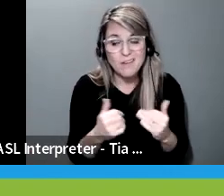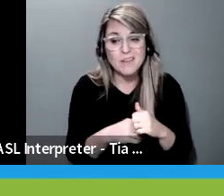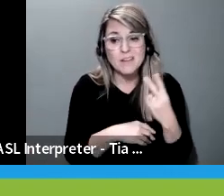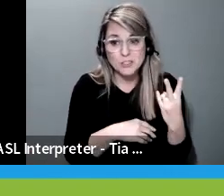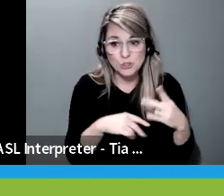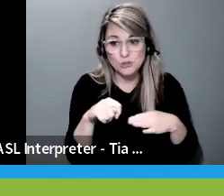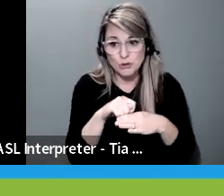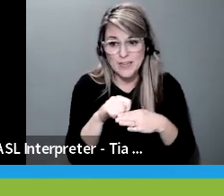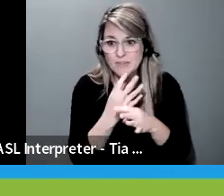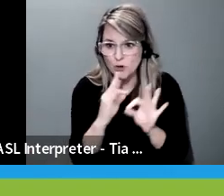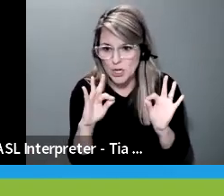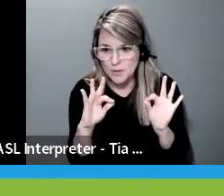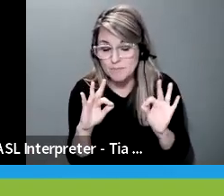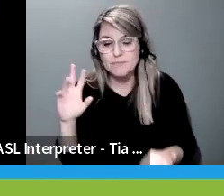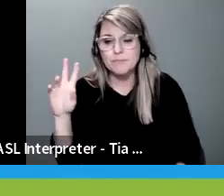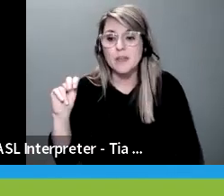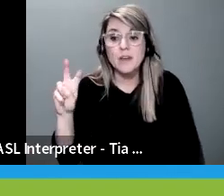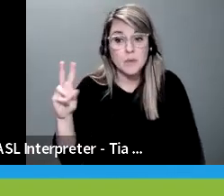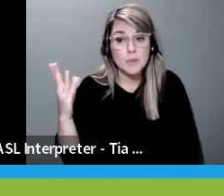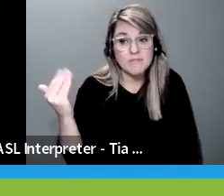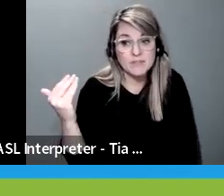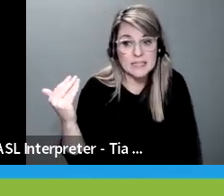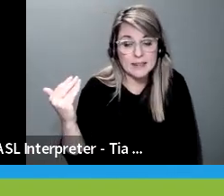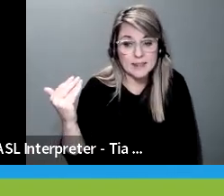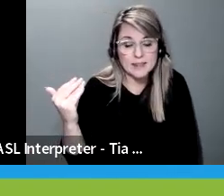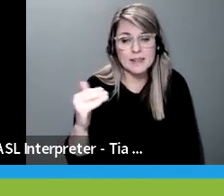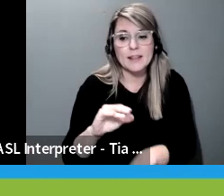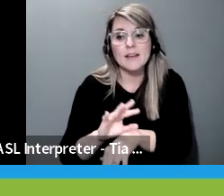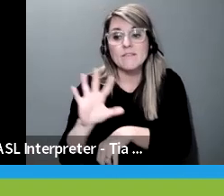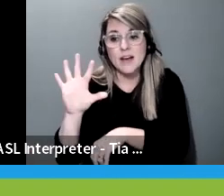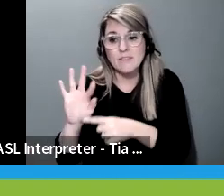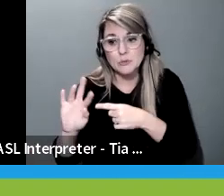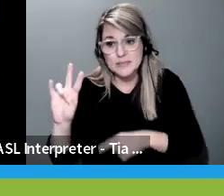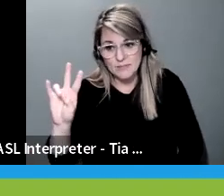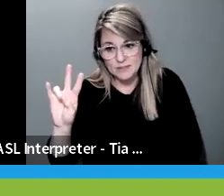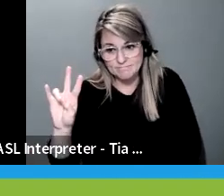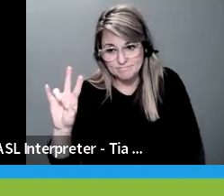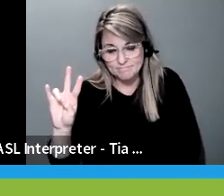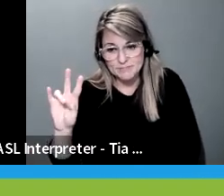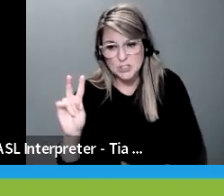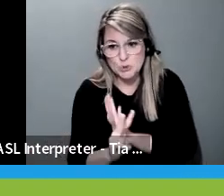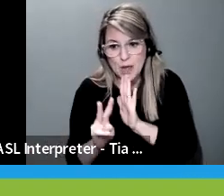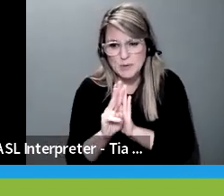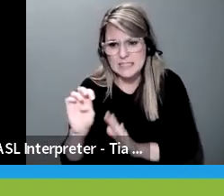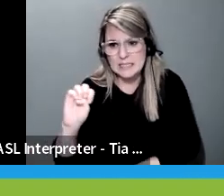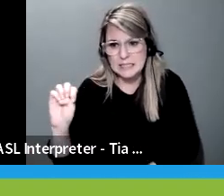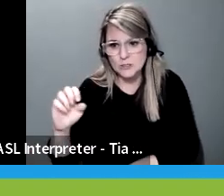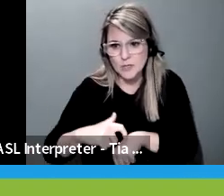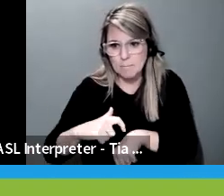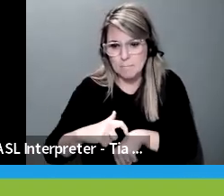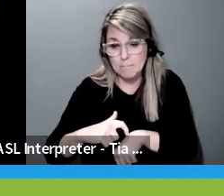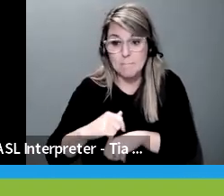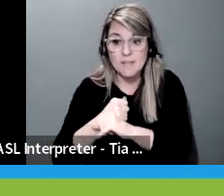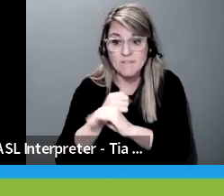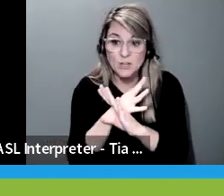So there is one on November 15th from 5 to 7 p.m. Eastern Standard Time. It is virtual,